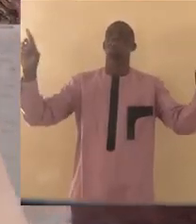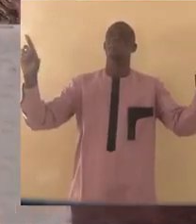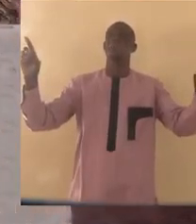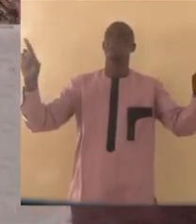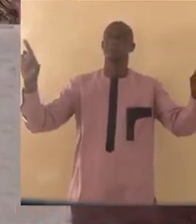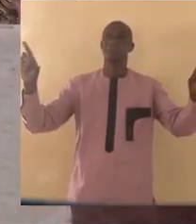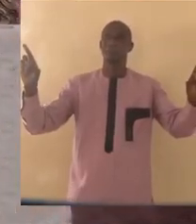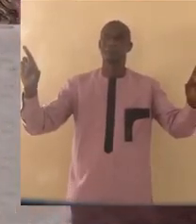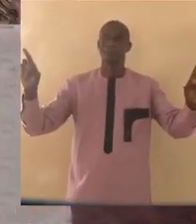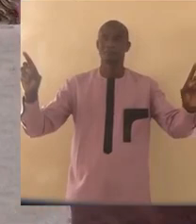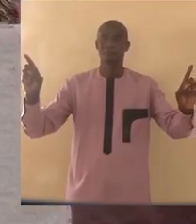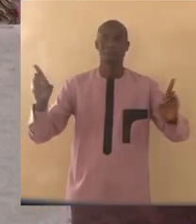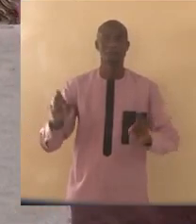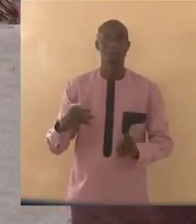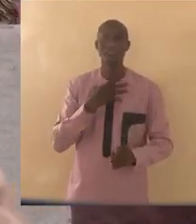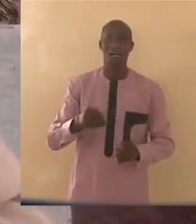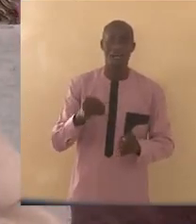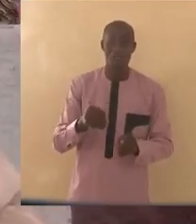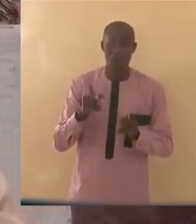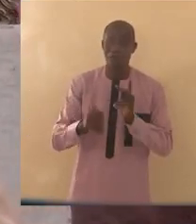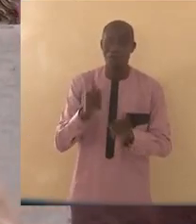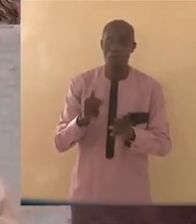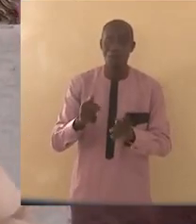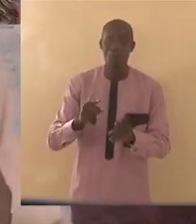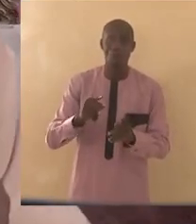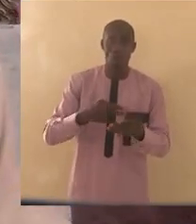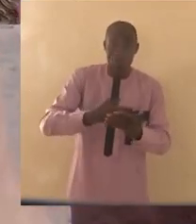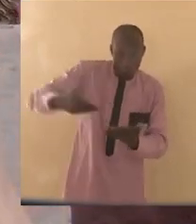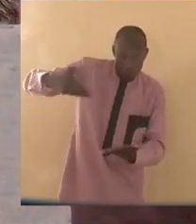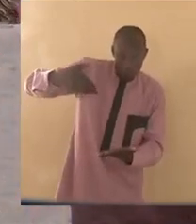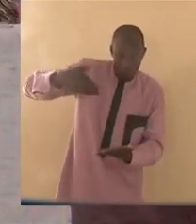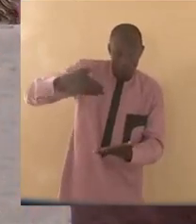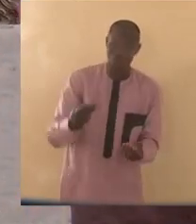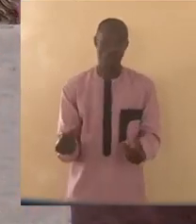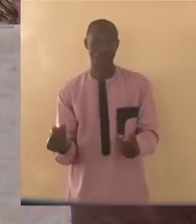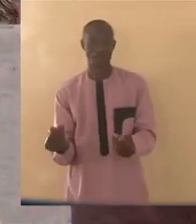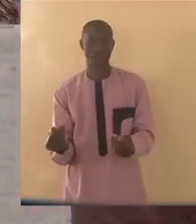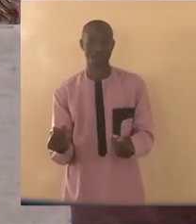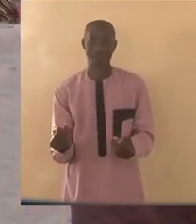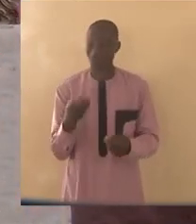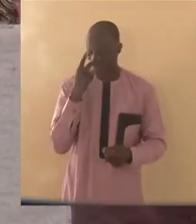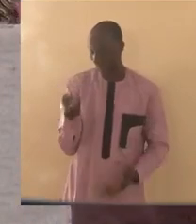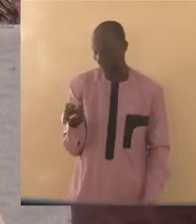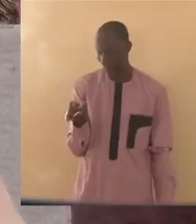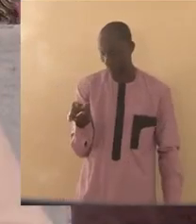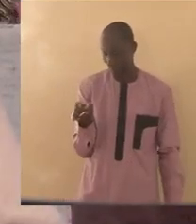sessions. Have you people not seen it? And people are rolling on the ground in exactly the same way as they are rolling on the ground in church.